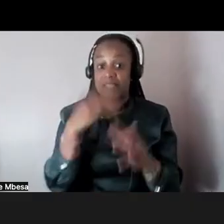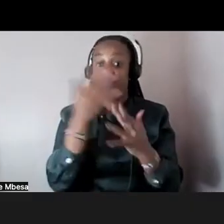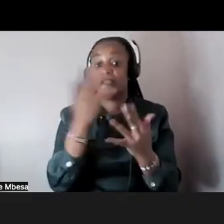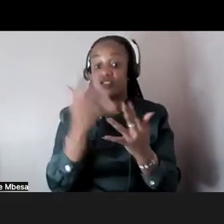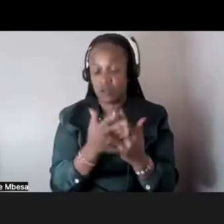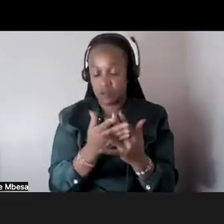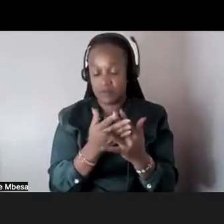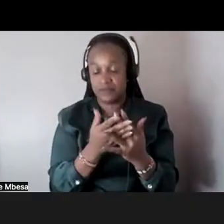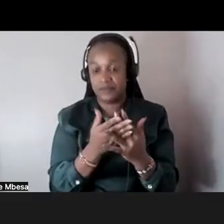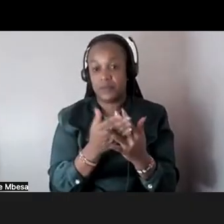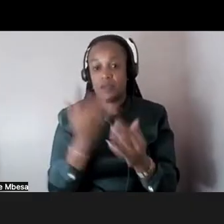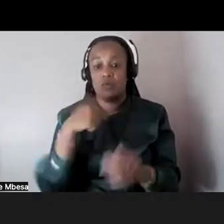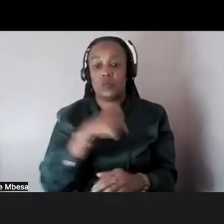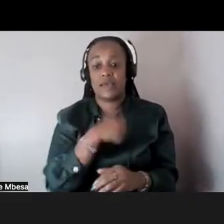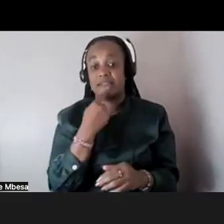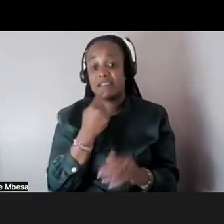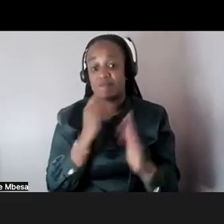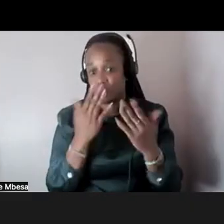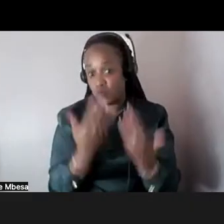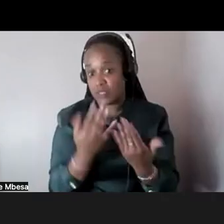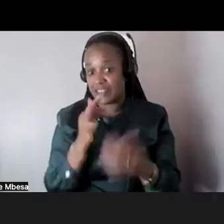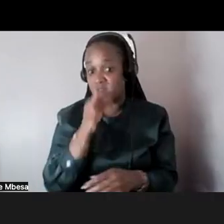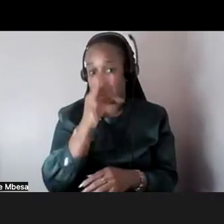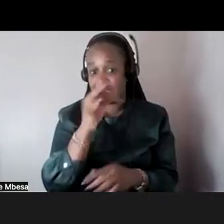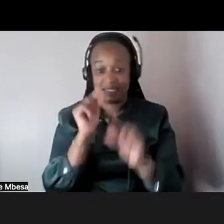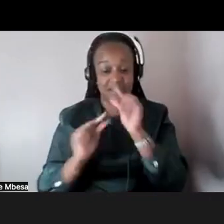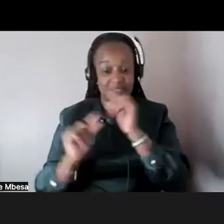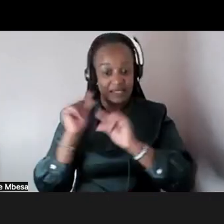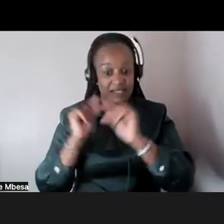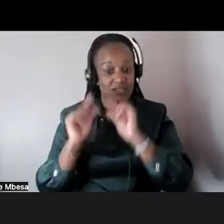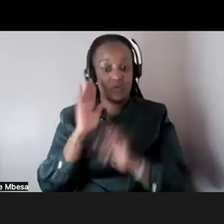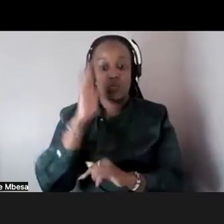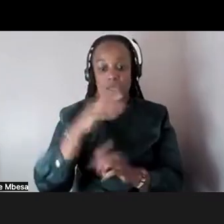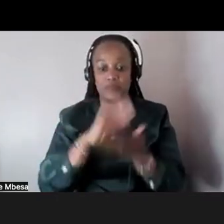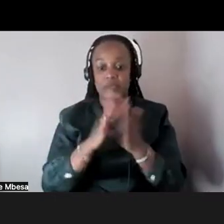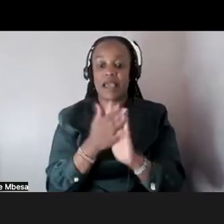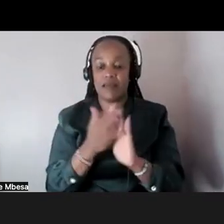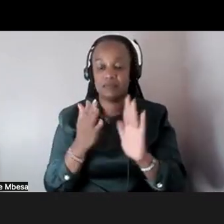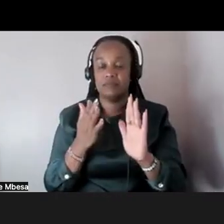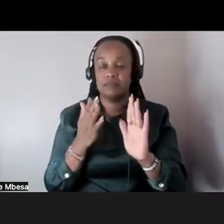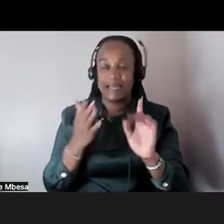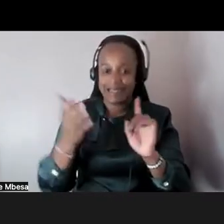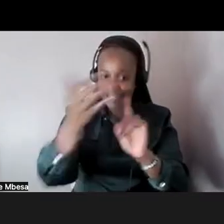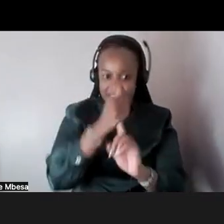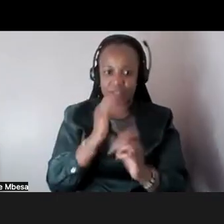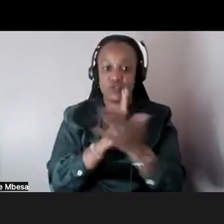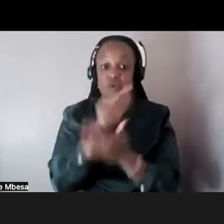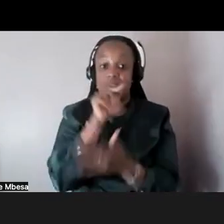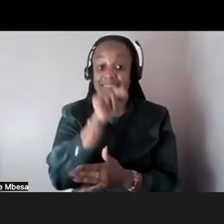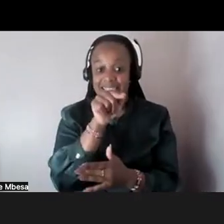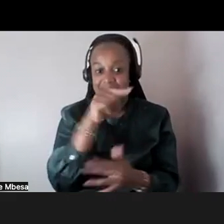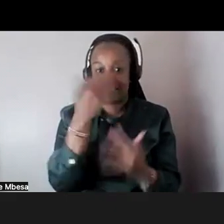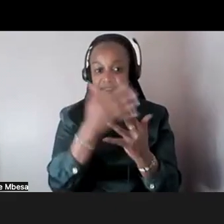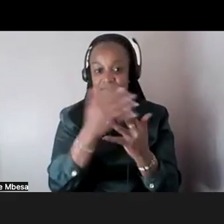are actually saying even the future generations are going to be reached through this intervention. And that is the sustainability we are